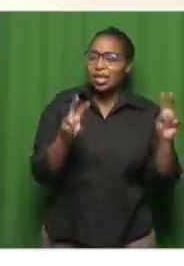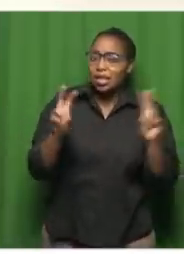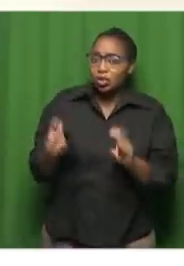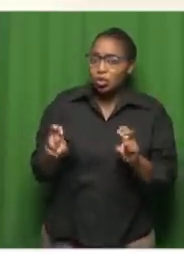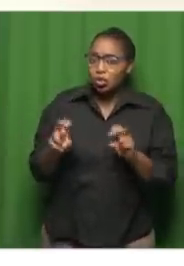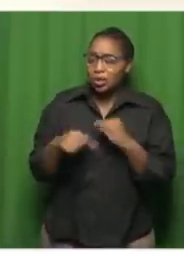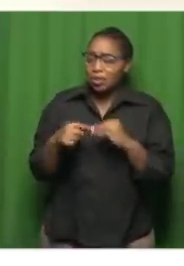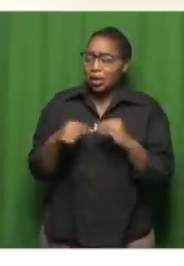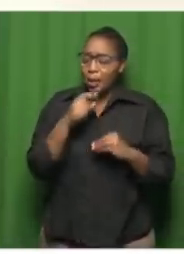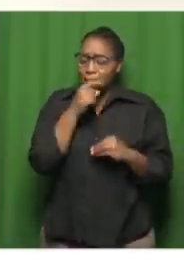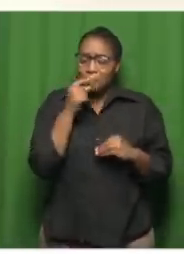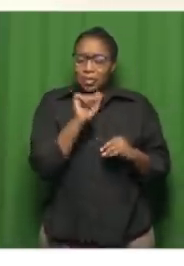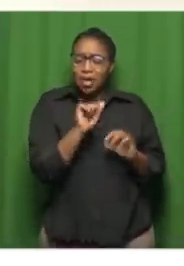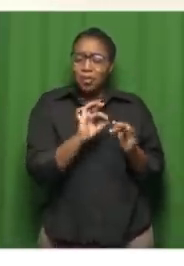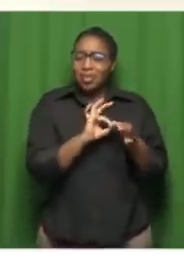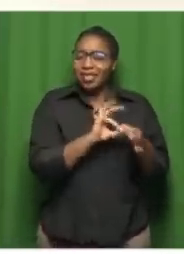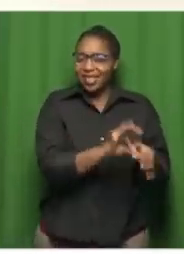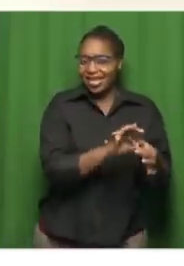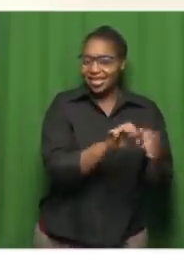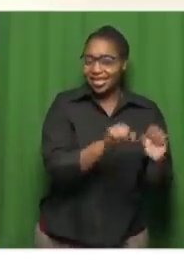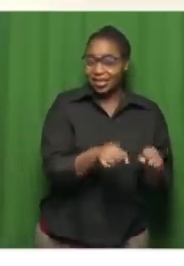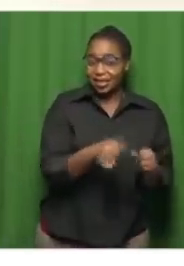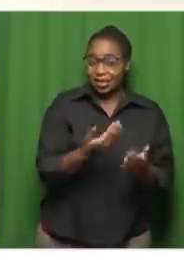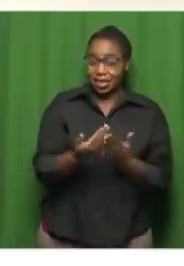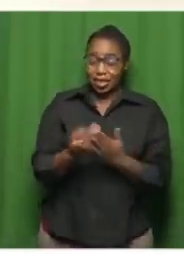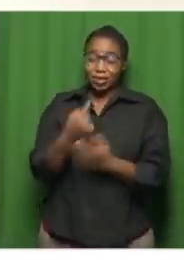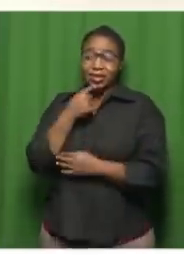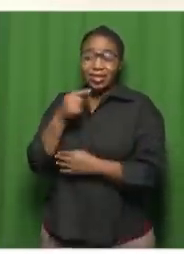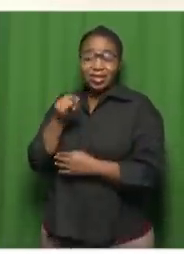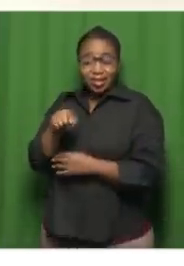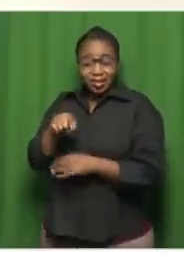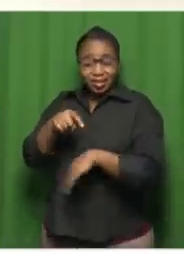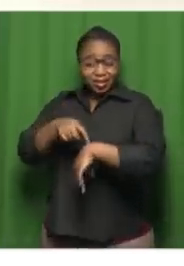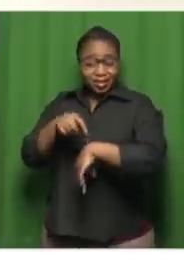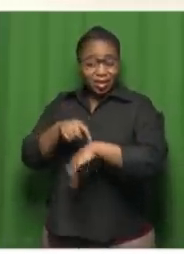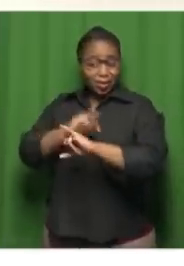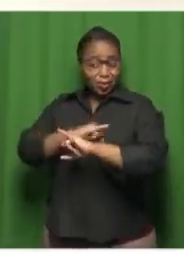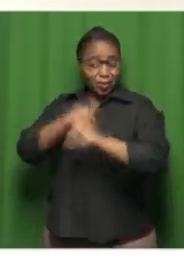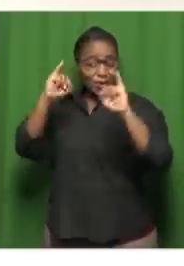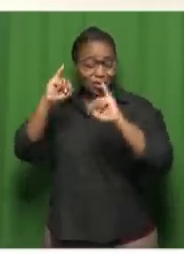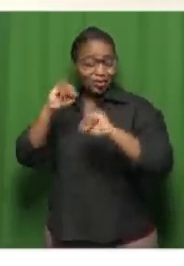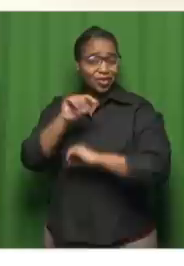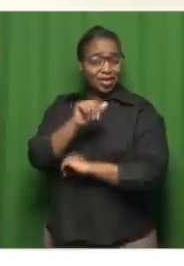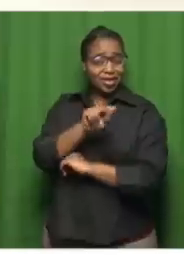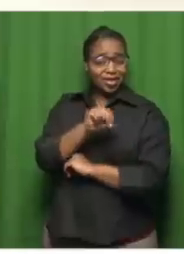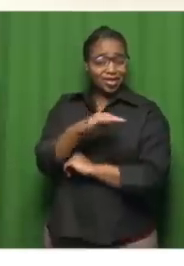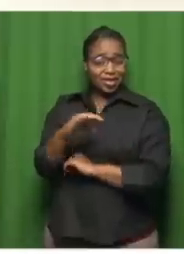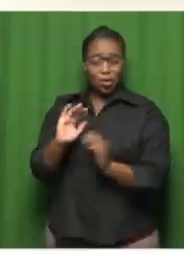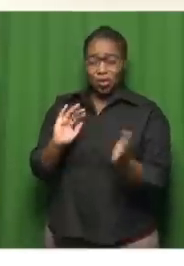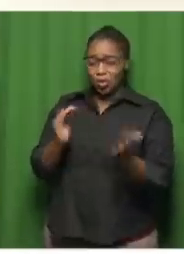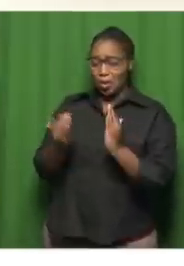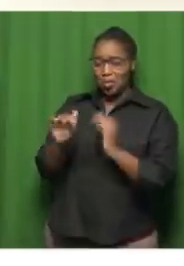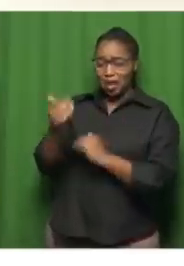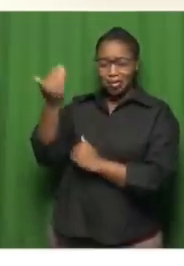say that this is possibly one of the worst times for the ANC by comparison?